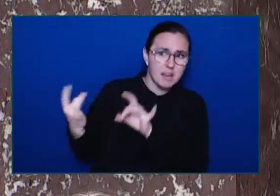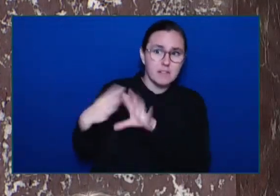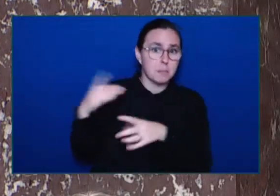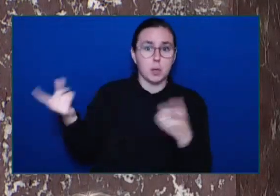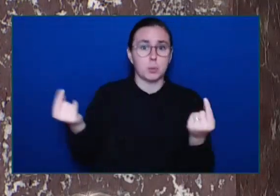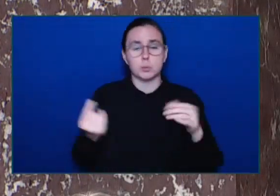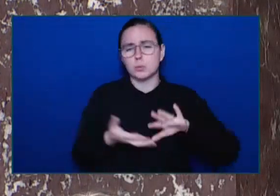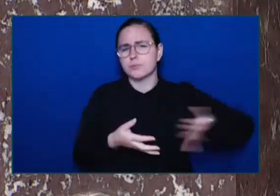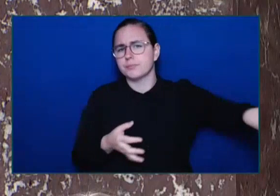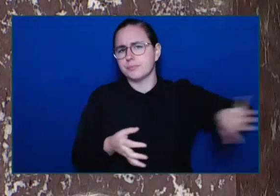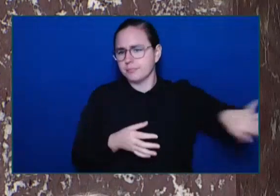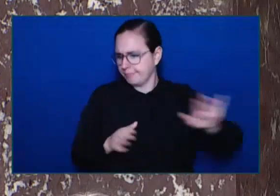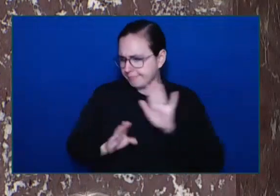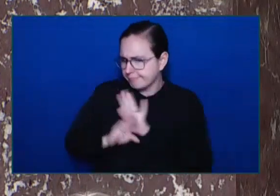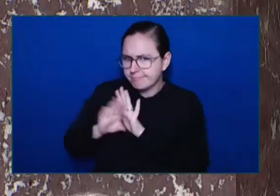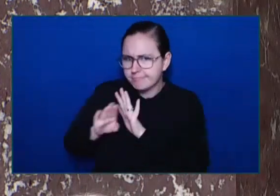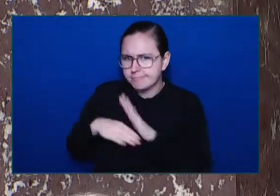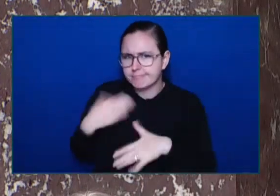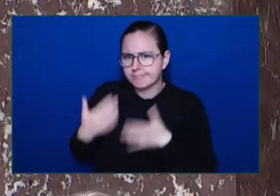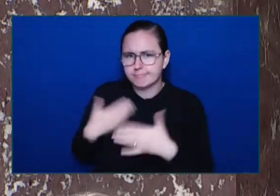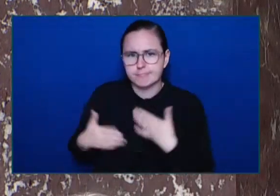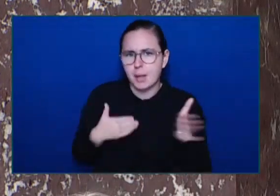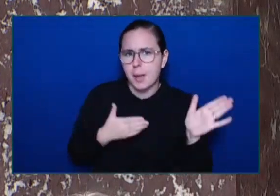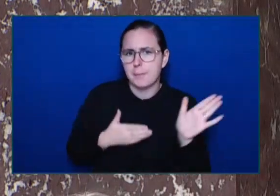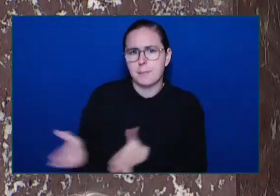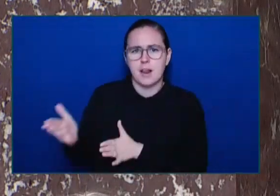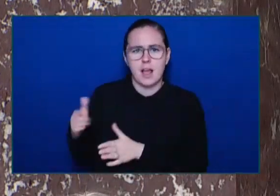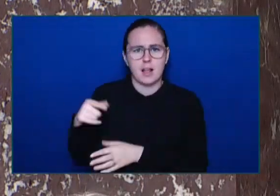lived experience, cutting-edge research,